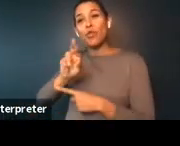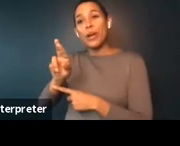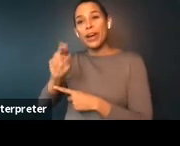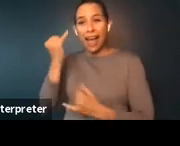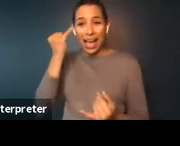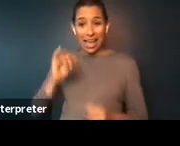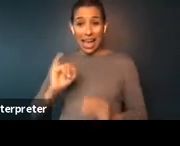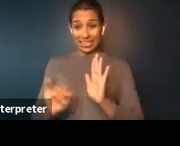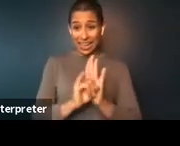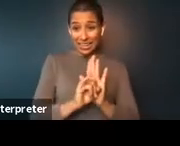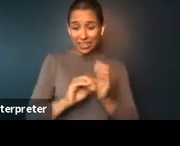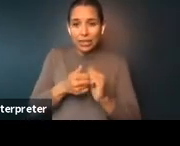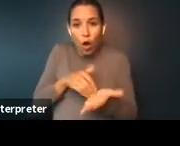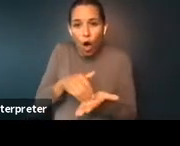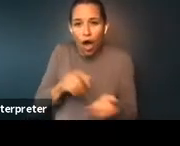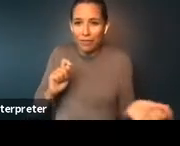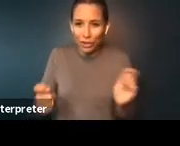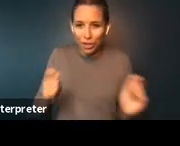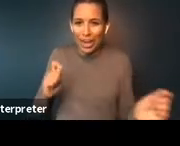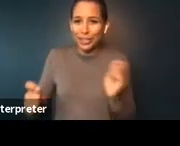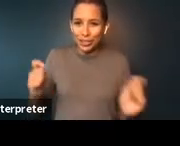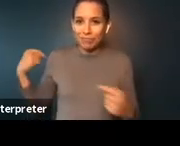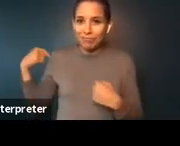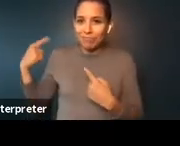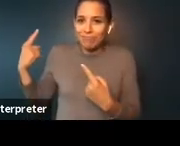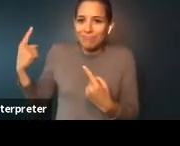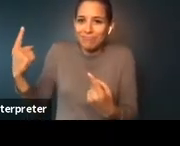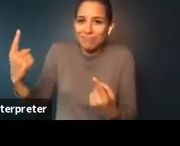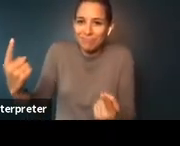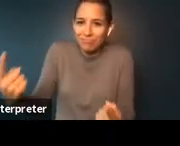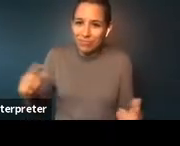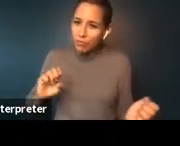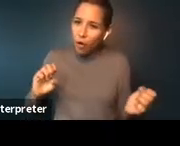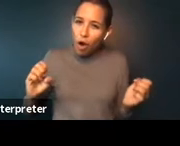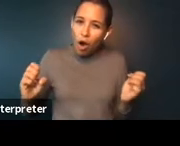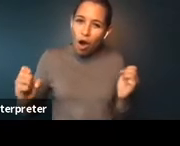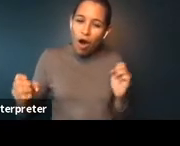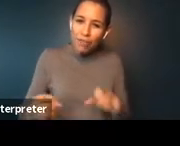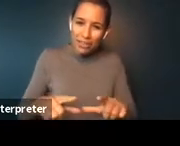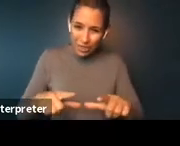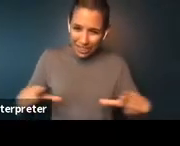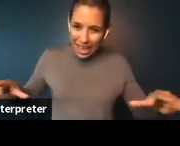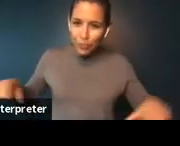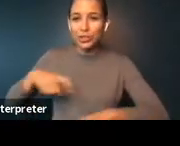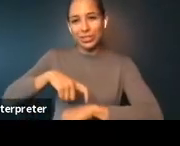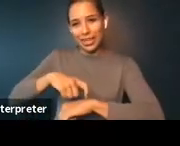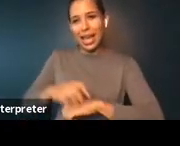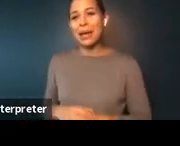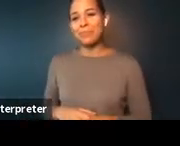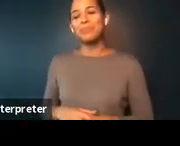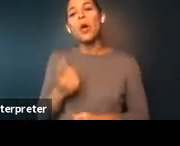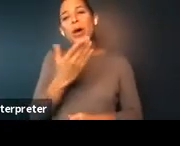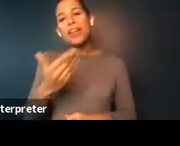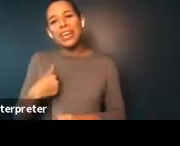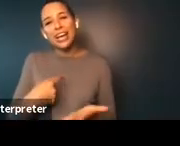one of the things, um, that I was talking about, um, with a close friend of mine,